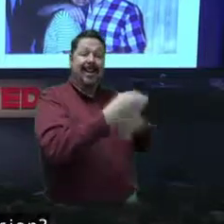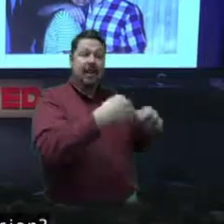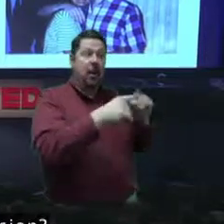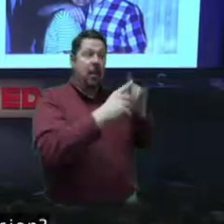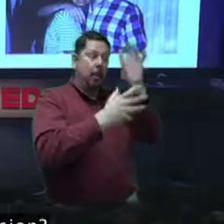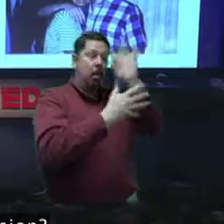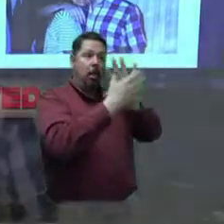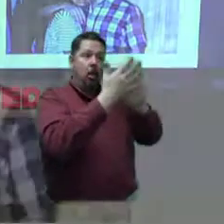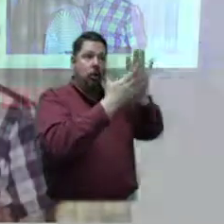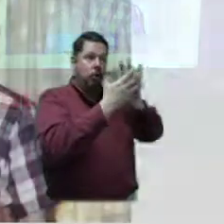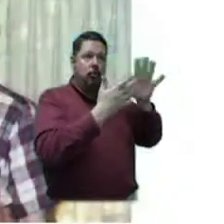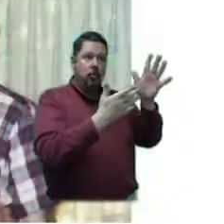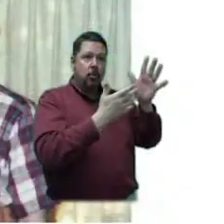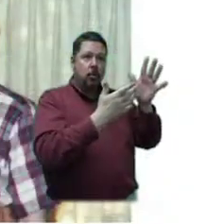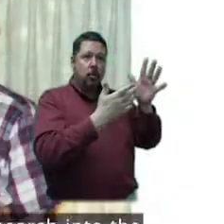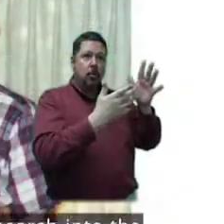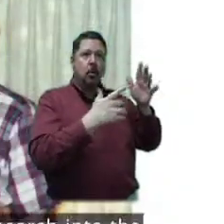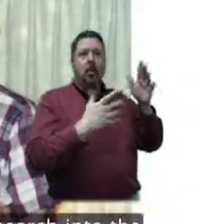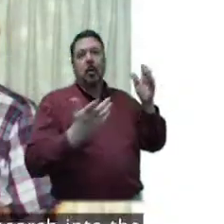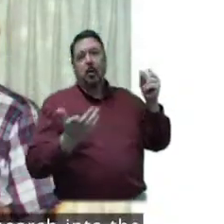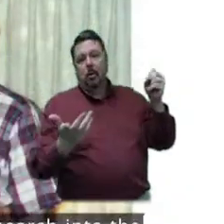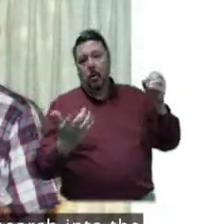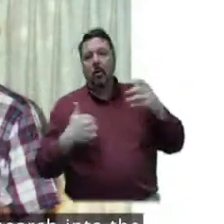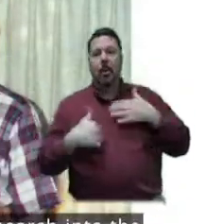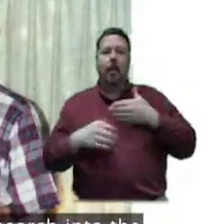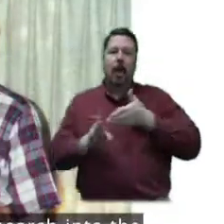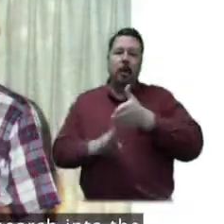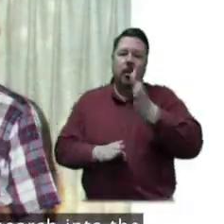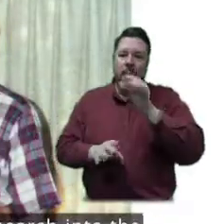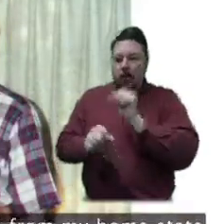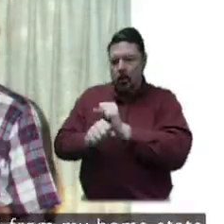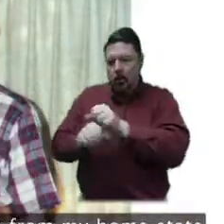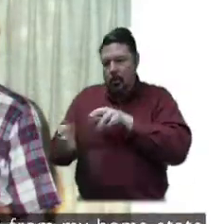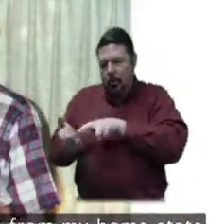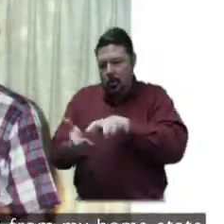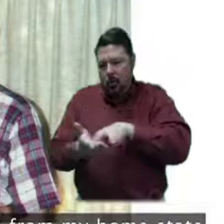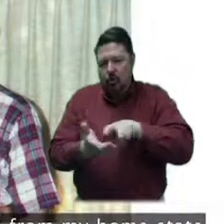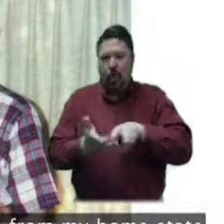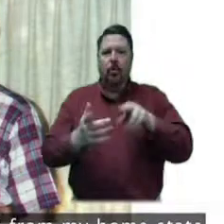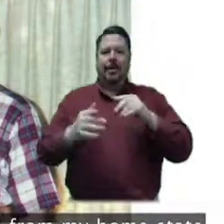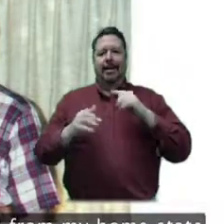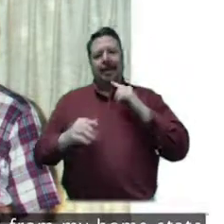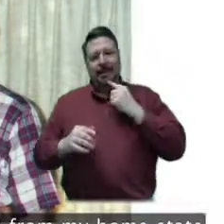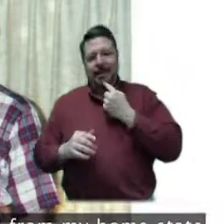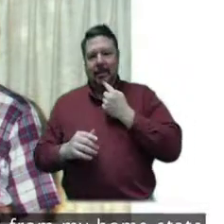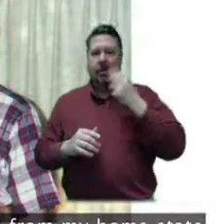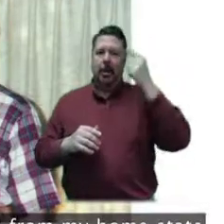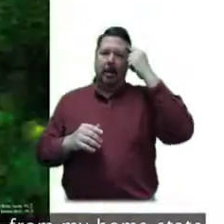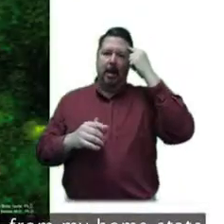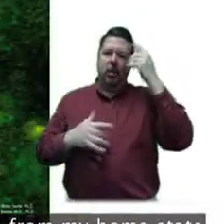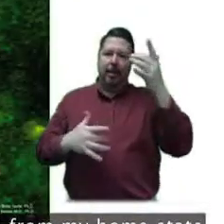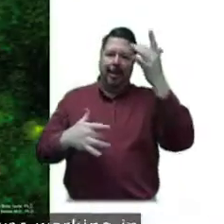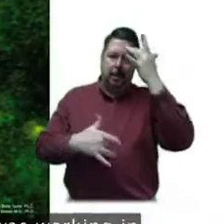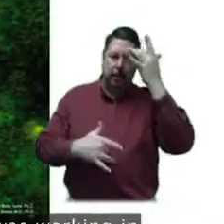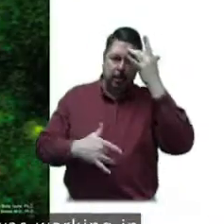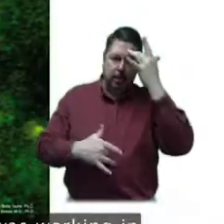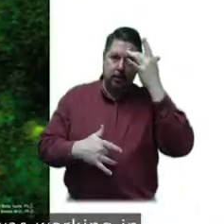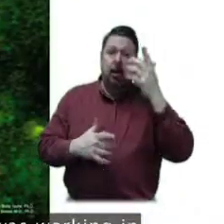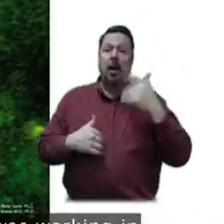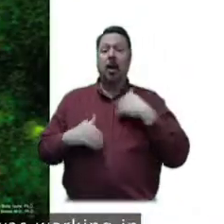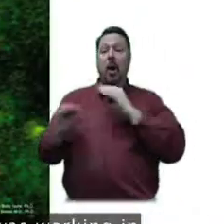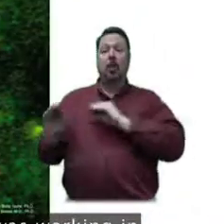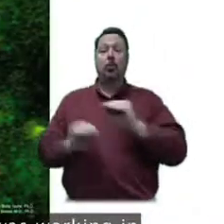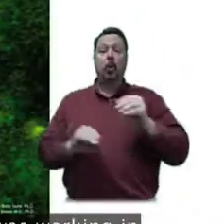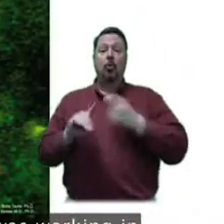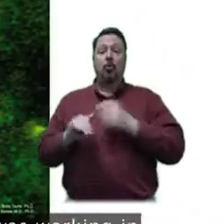become delusion? So I dedicated my career to research into the severe mental illnesses. And I moved from my home